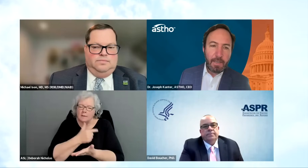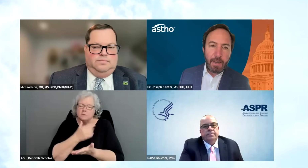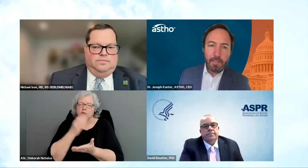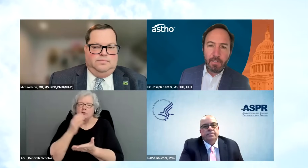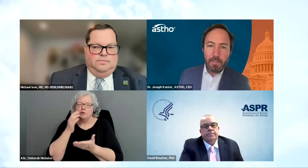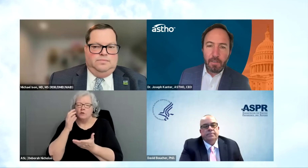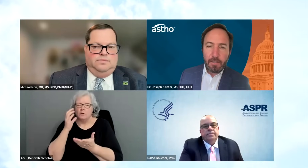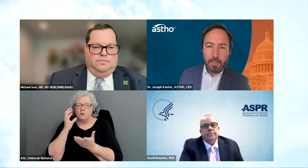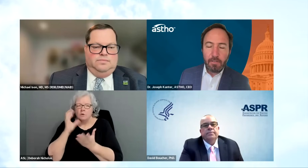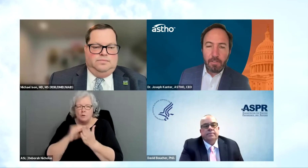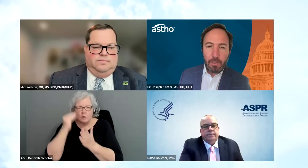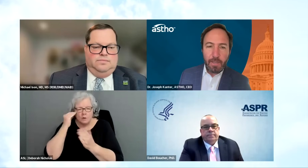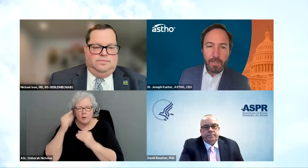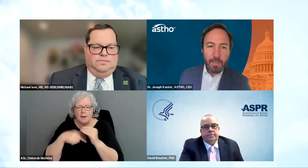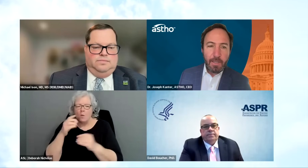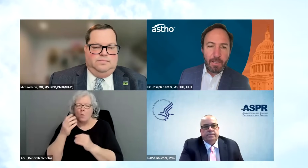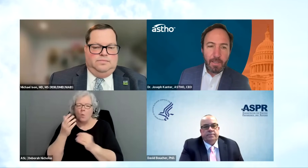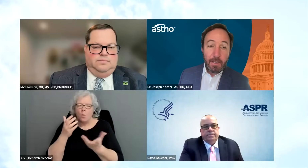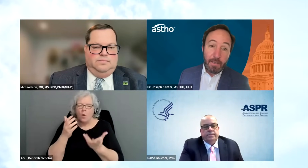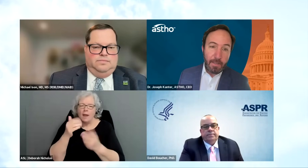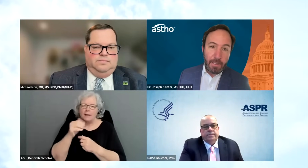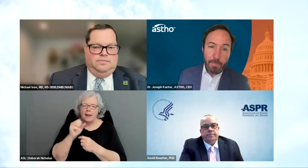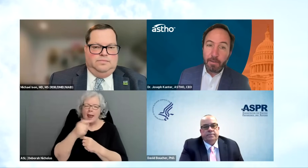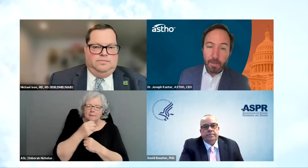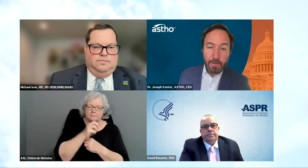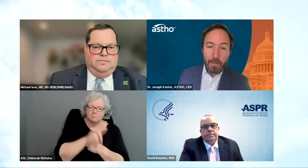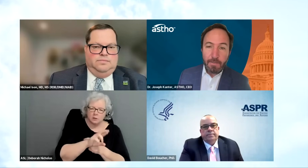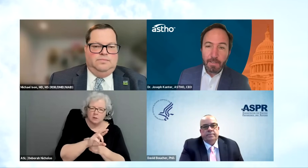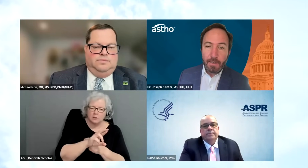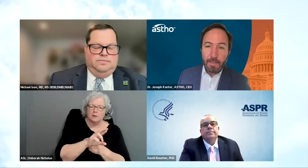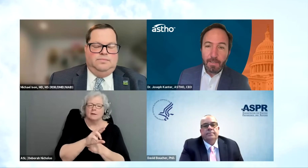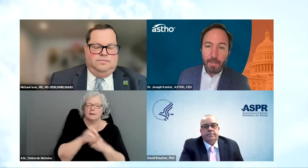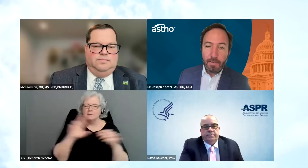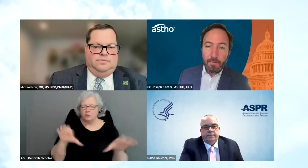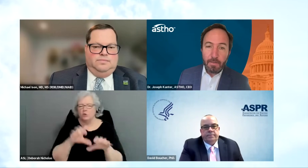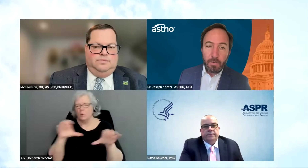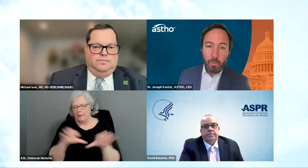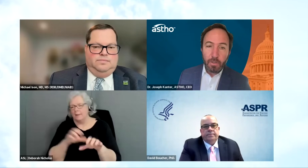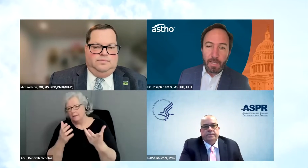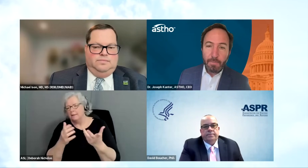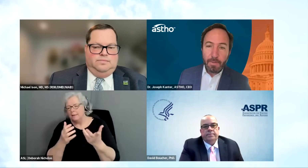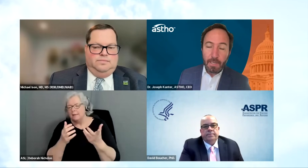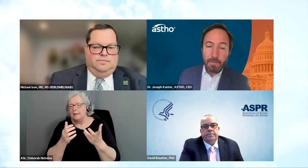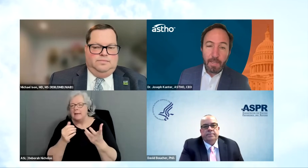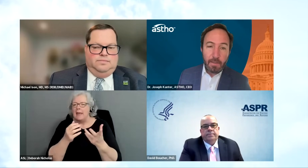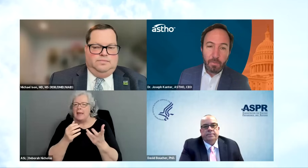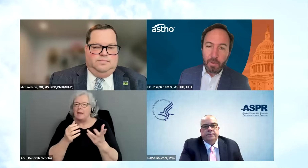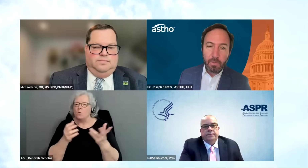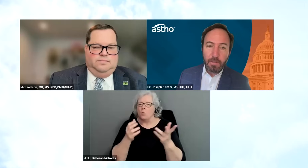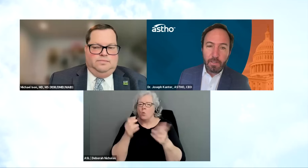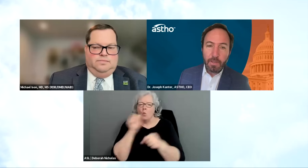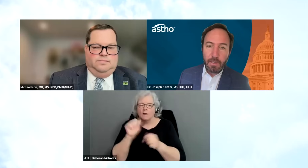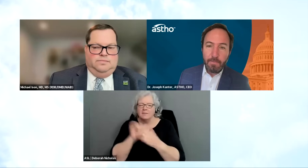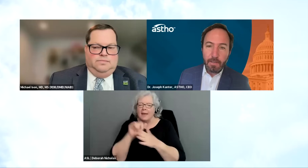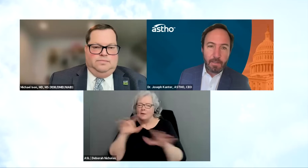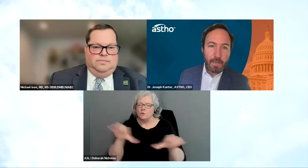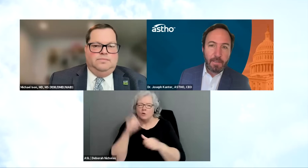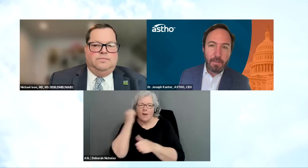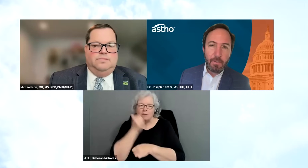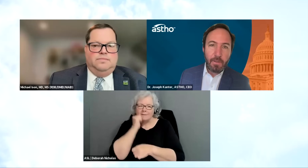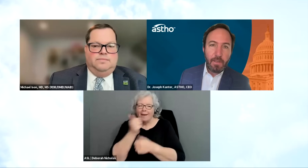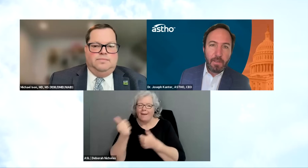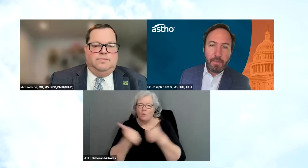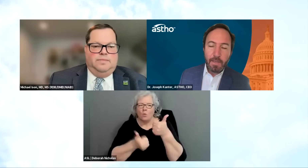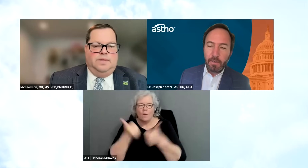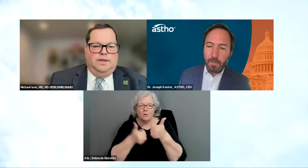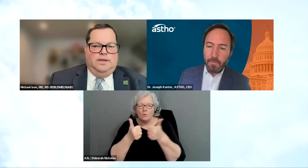and NIAID are doing in the background, obviously, and you know, work that happens every day, whether we're dealing with an event or not.